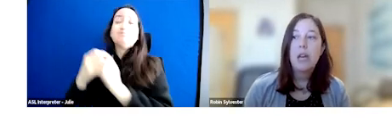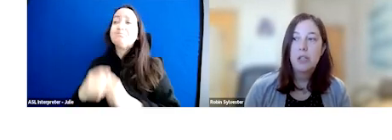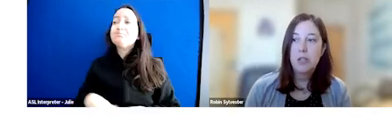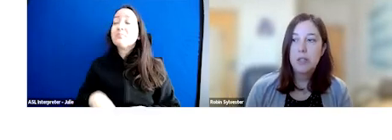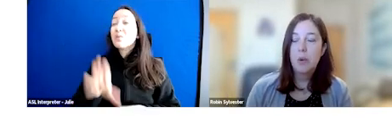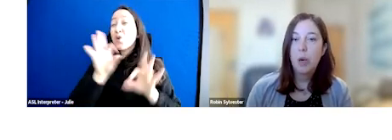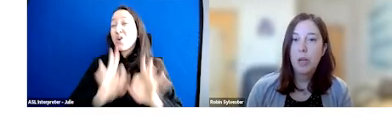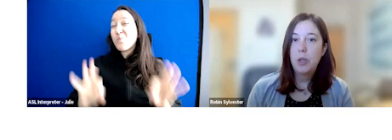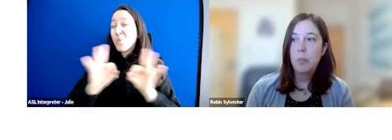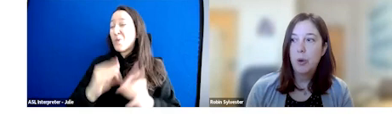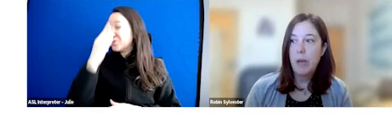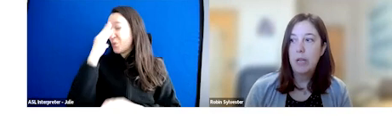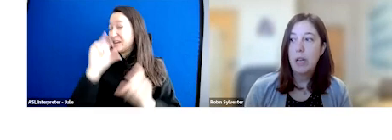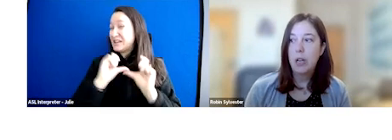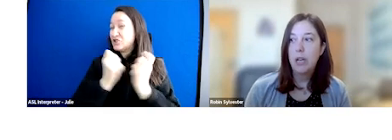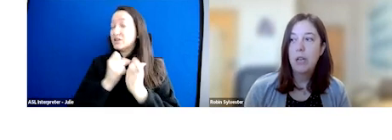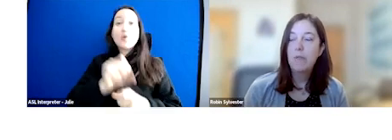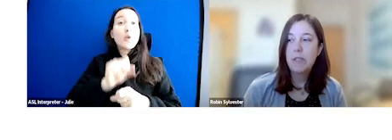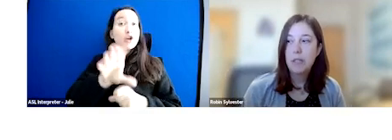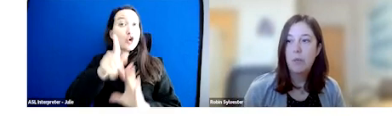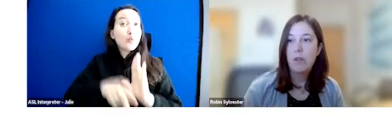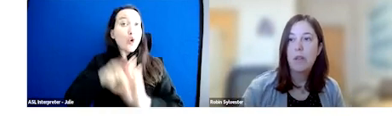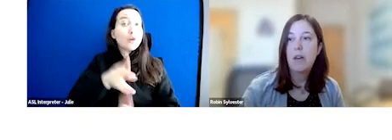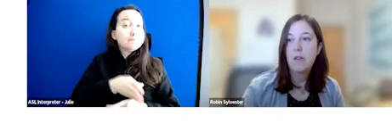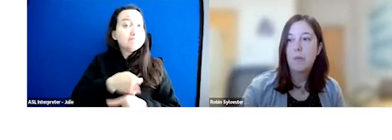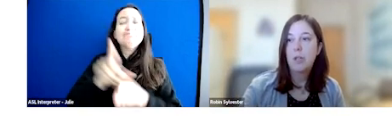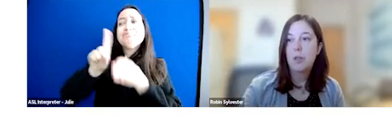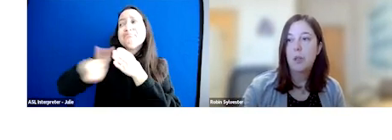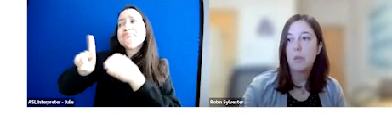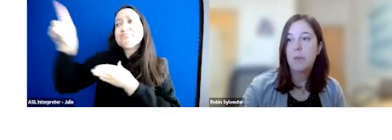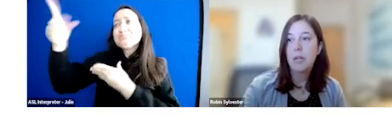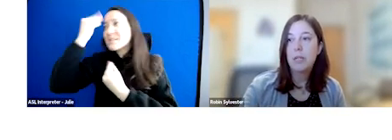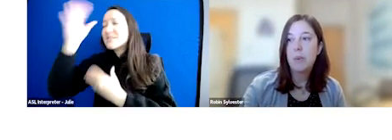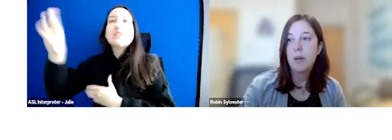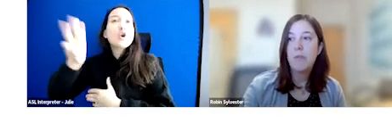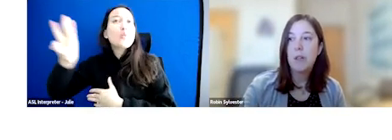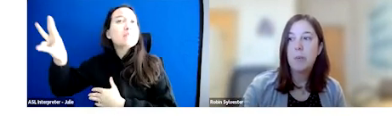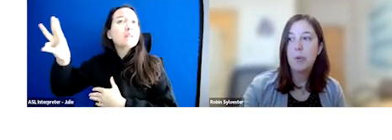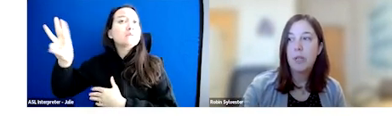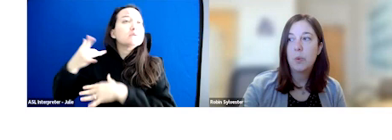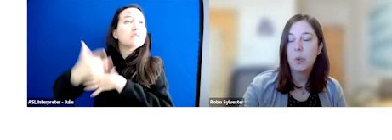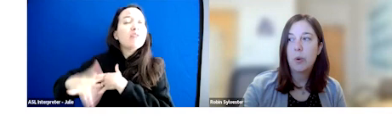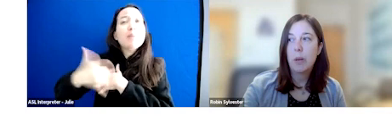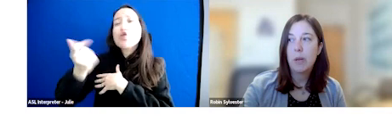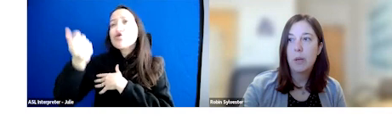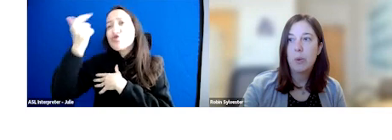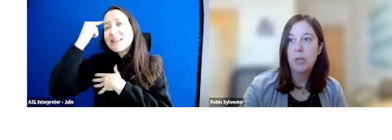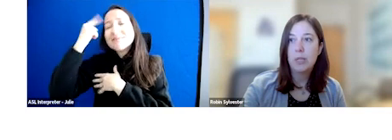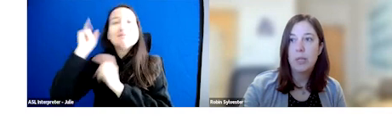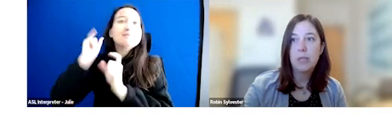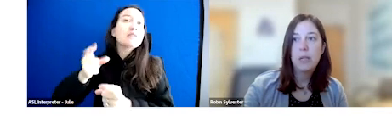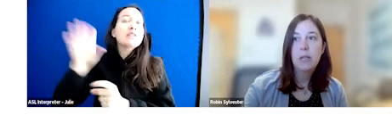get to know the agencies that work in your programmatic area and investigate whether they have information on their websites about available grants or their